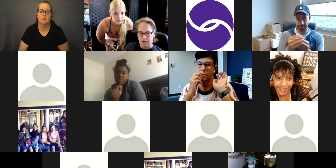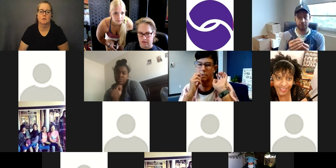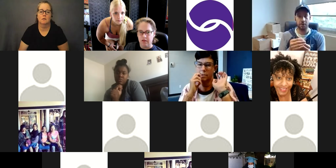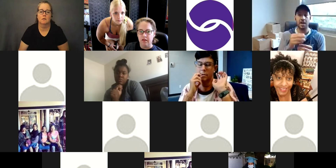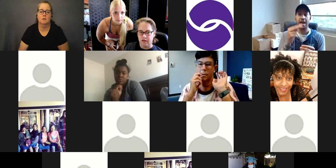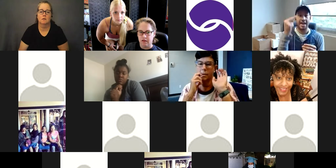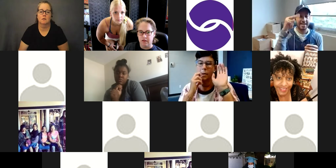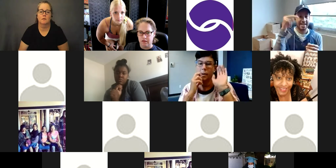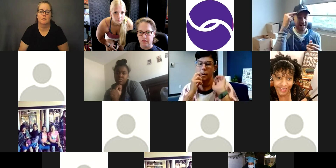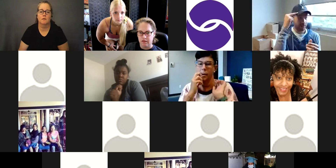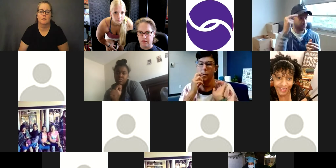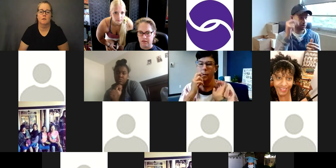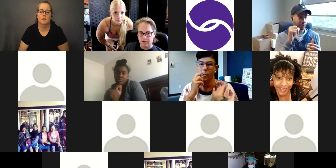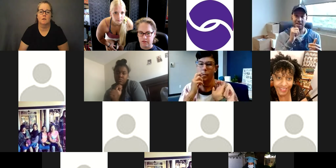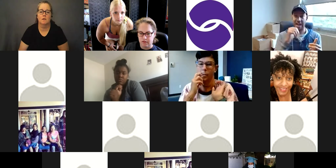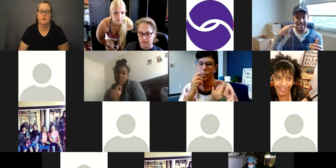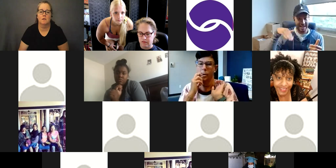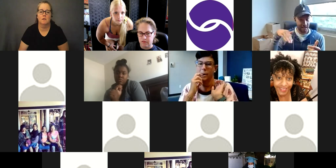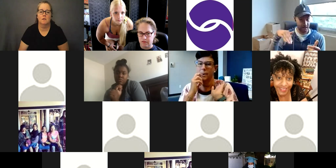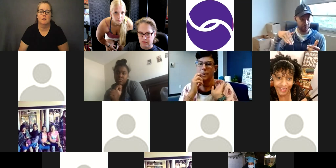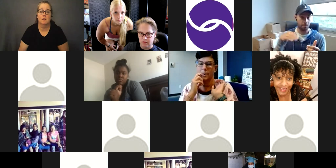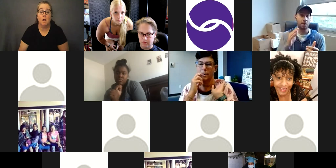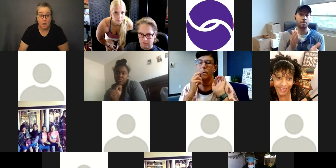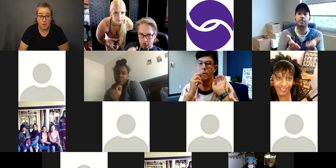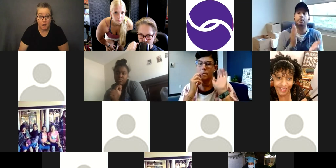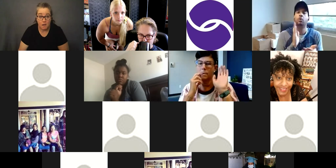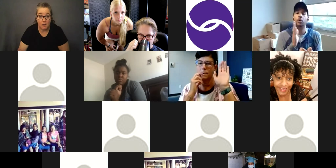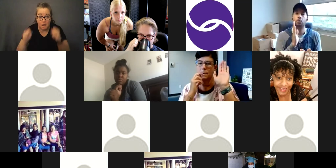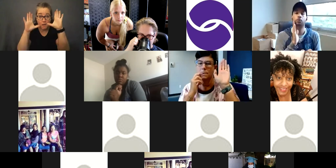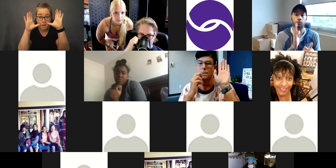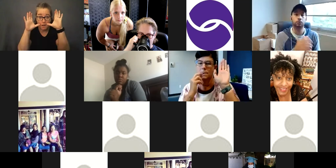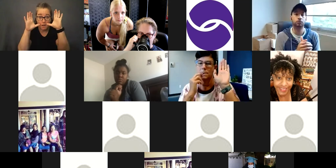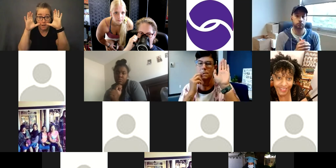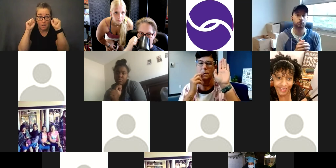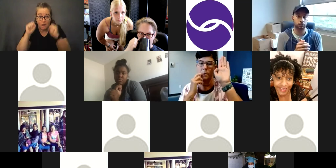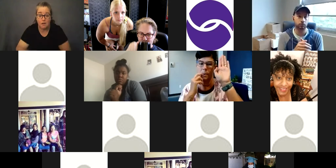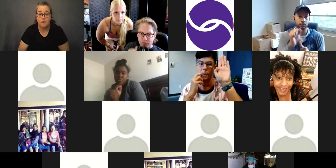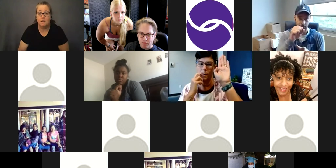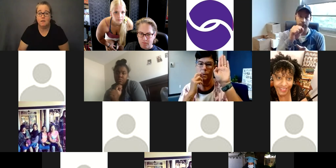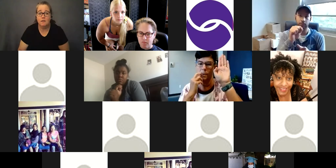information. Nashville, not yet, but maybe will.